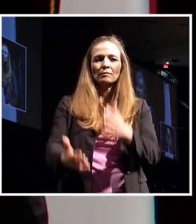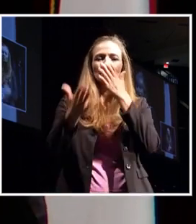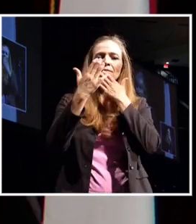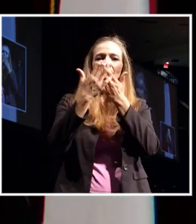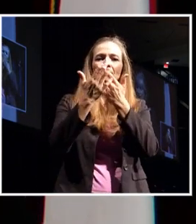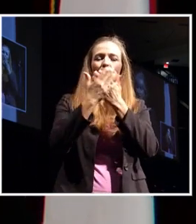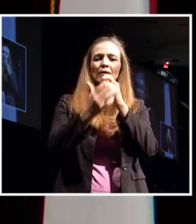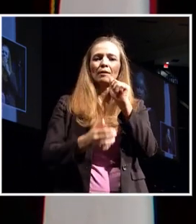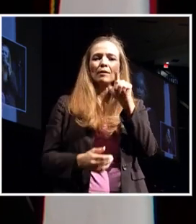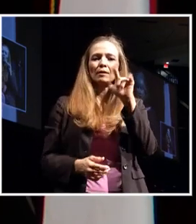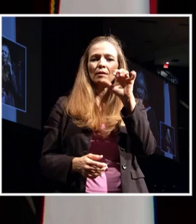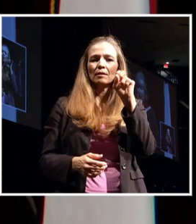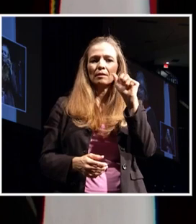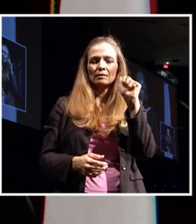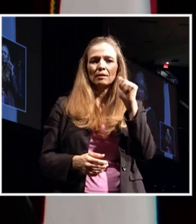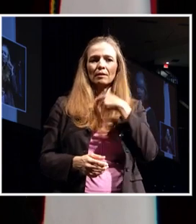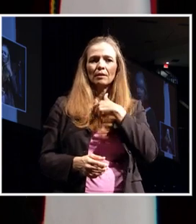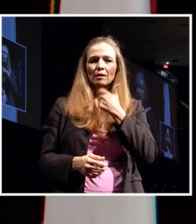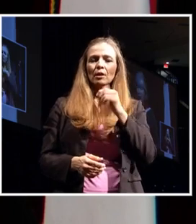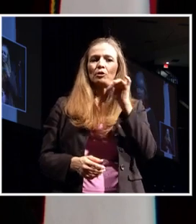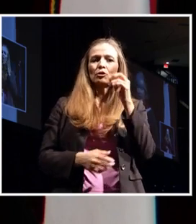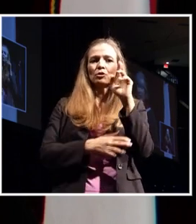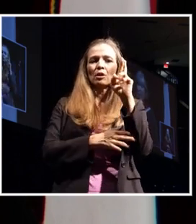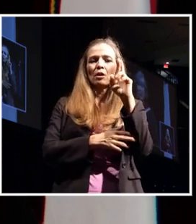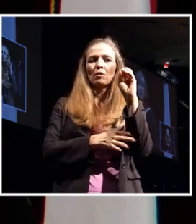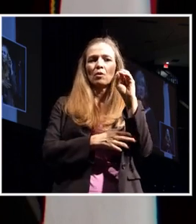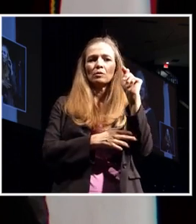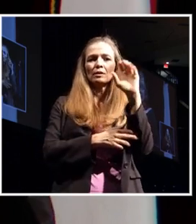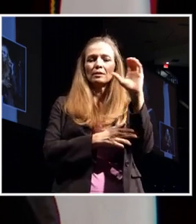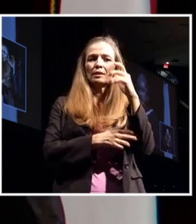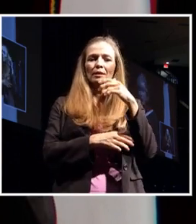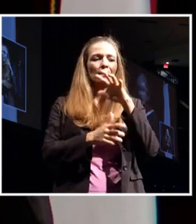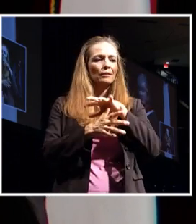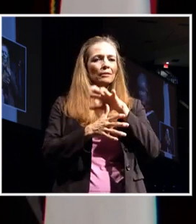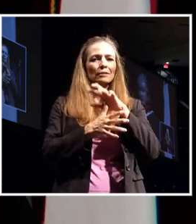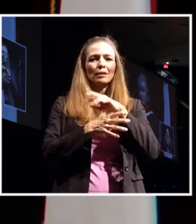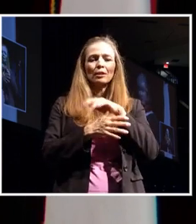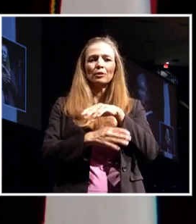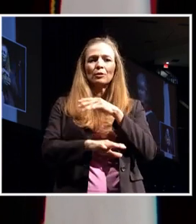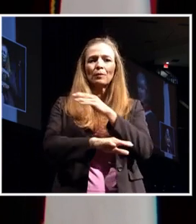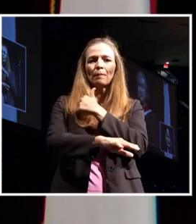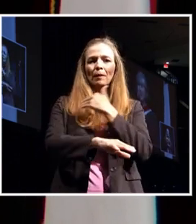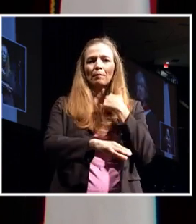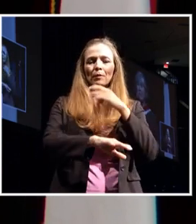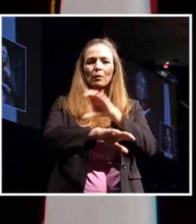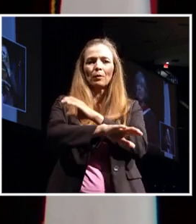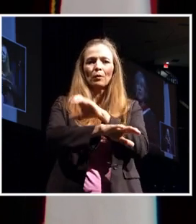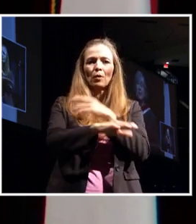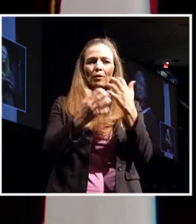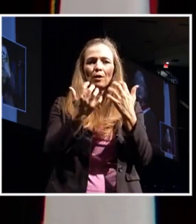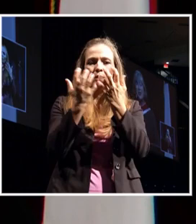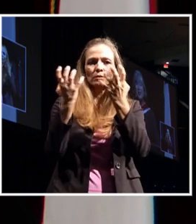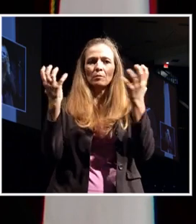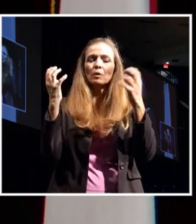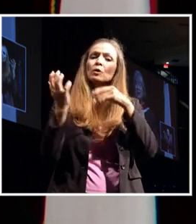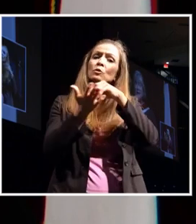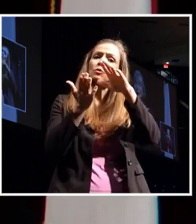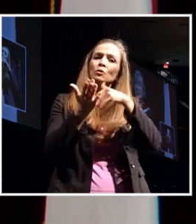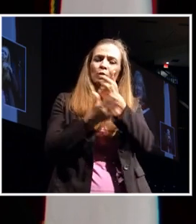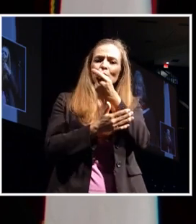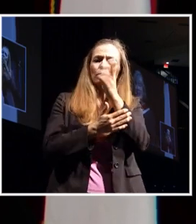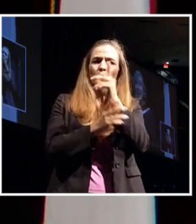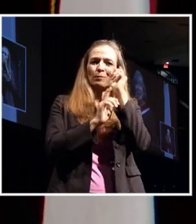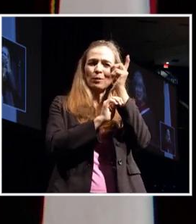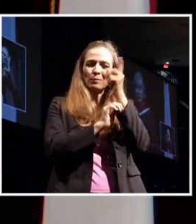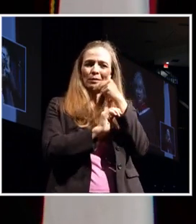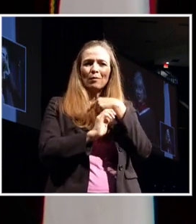Thank you, Alyssa, Carroll's Air Force Junior ROTC members and Senior Choir Ensemble members. Students, this is a few